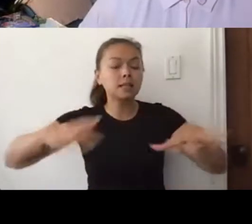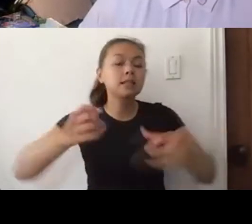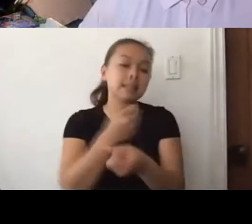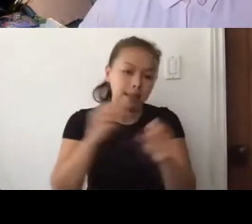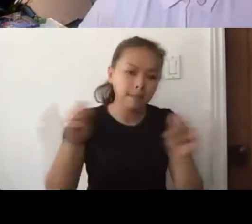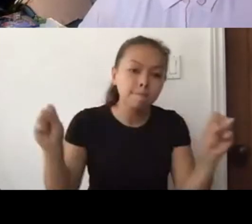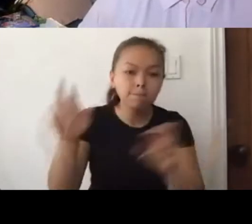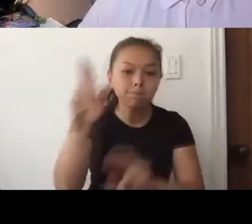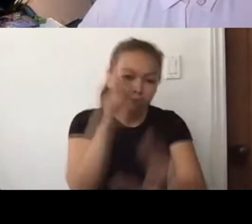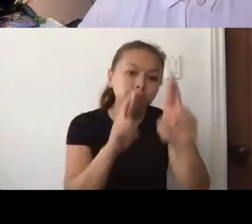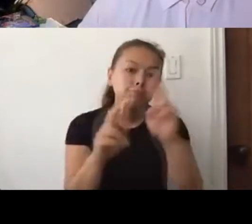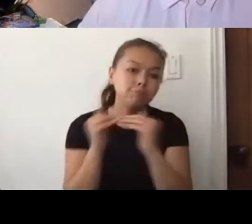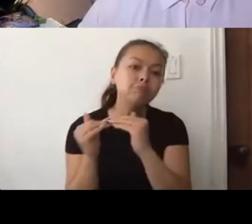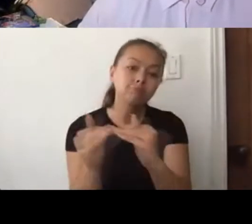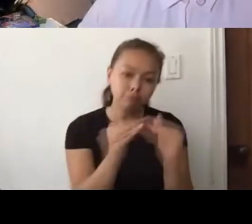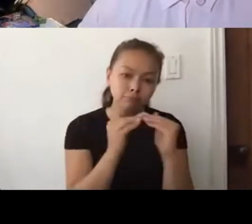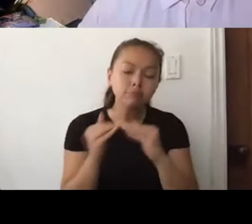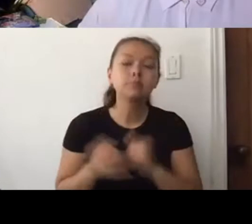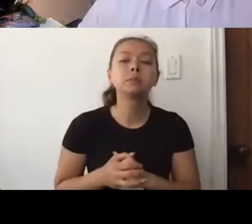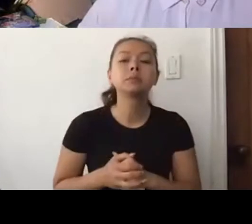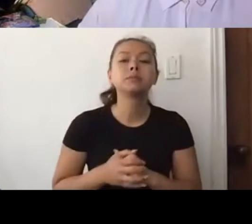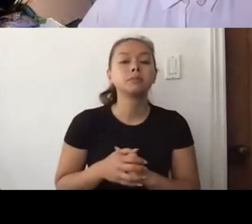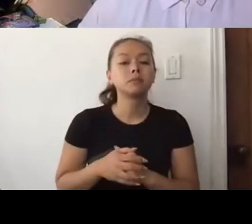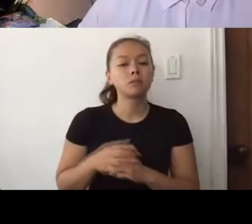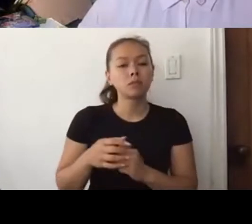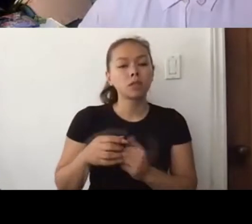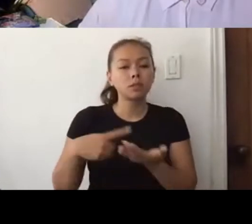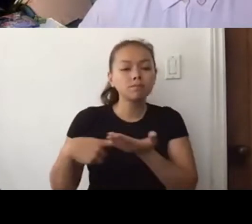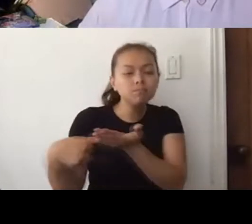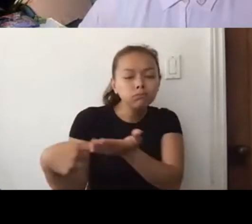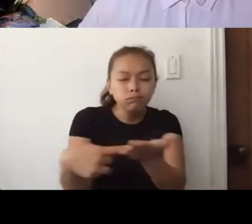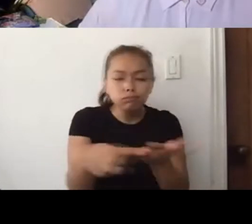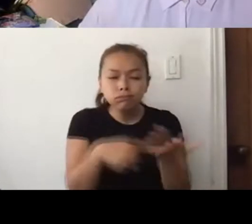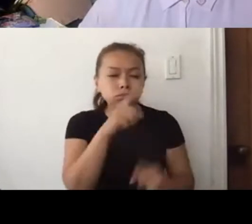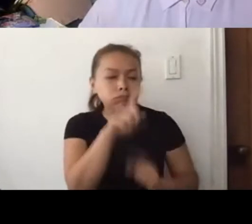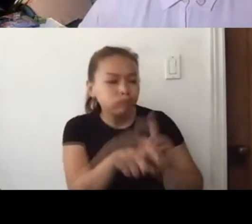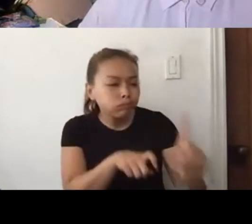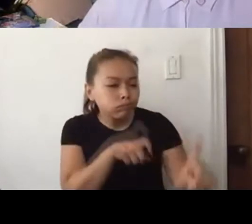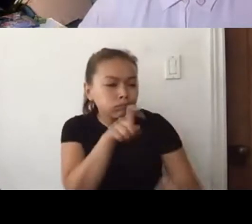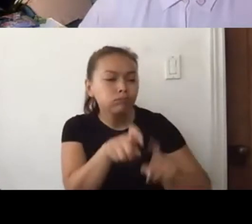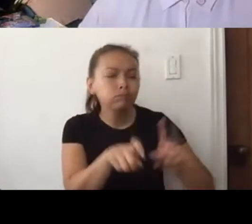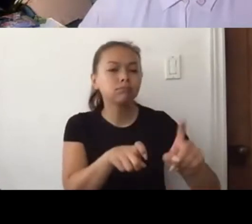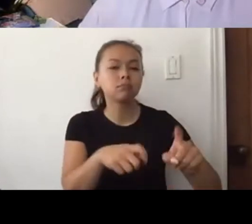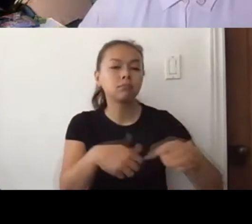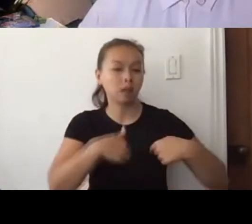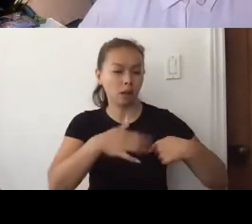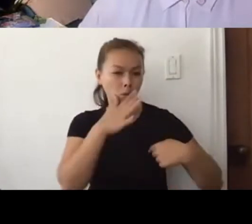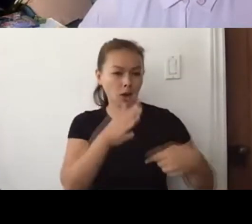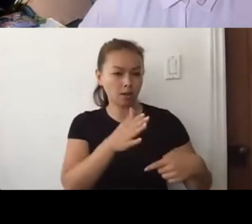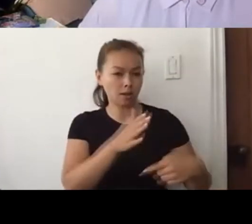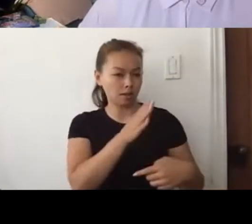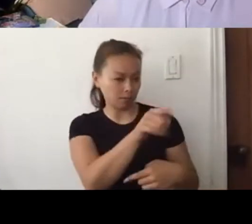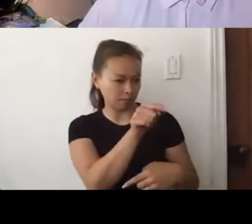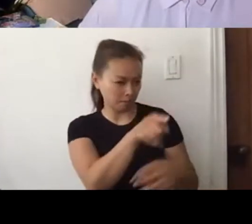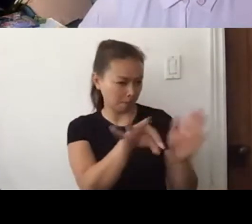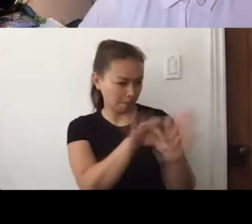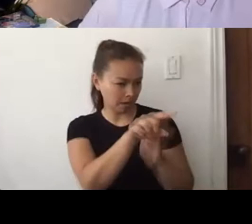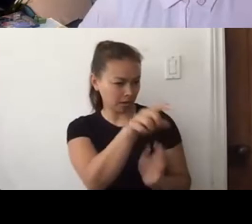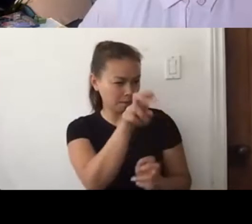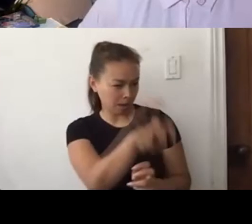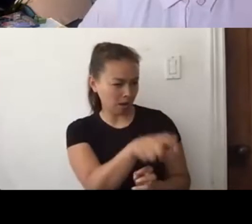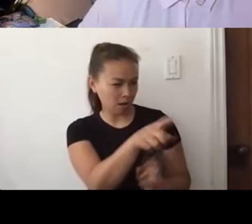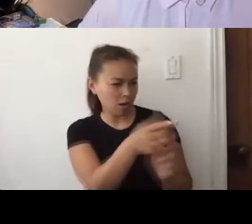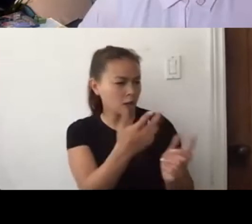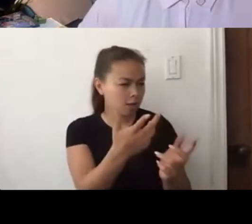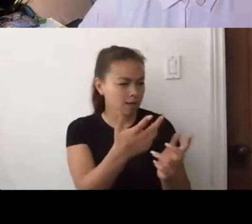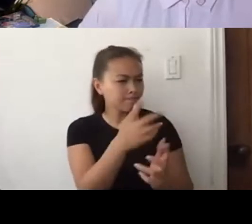work through some questions and discussions. I'll direct the conversation towards specific panelists. That said,